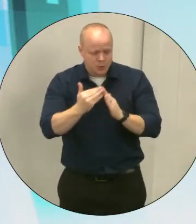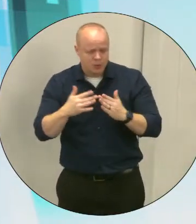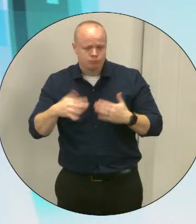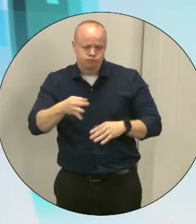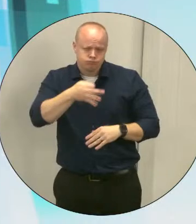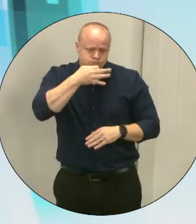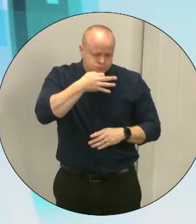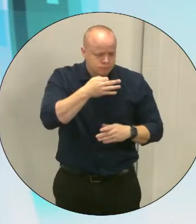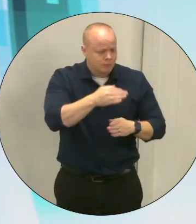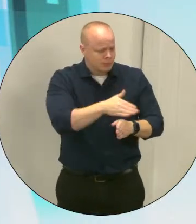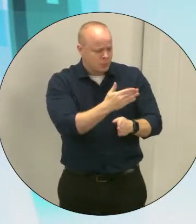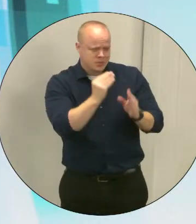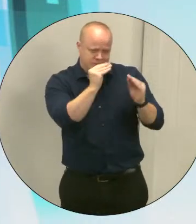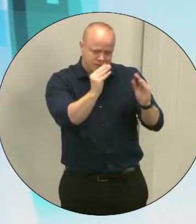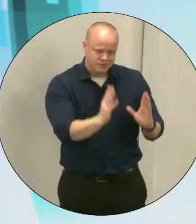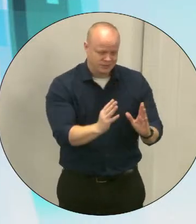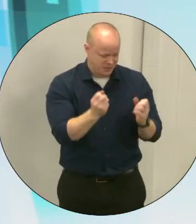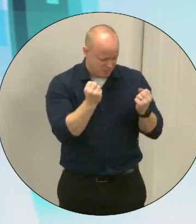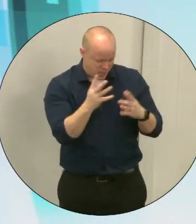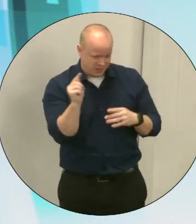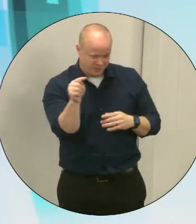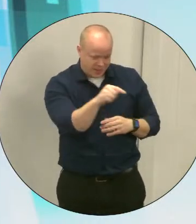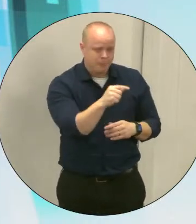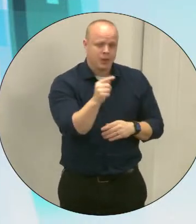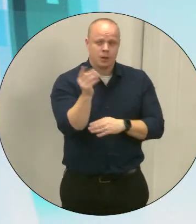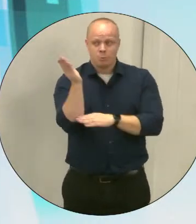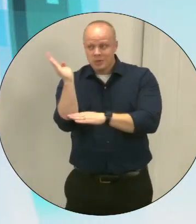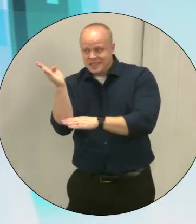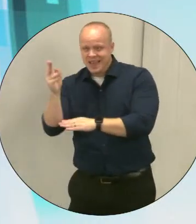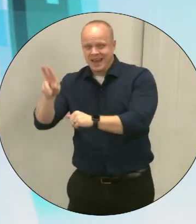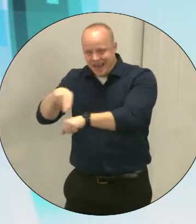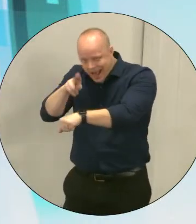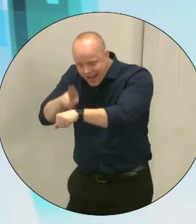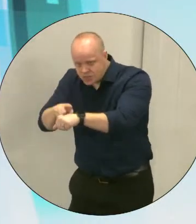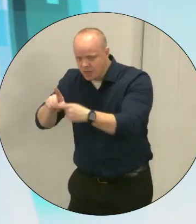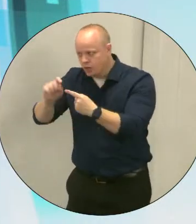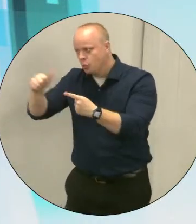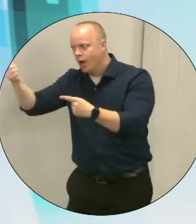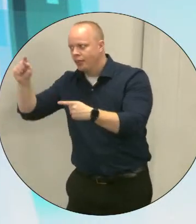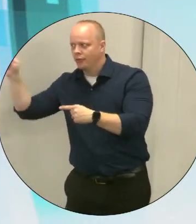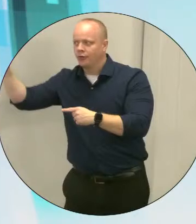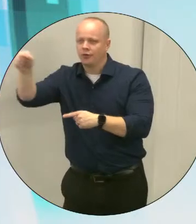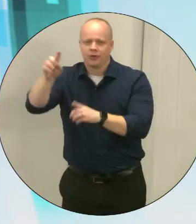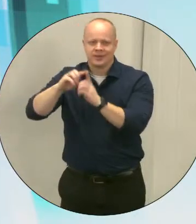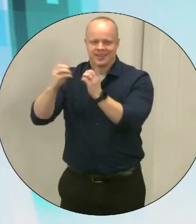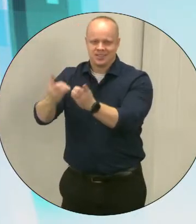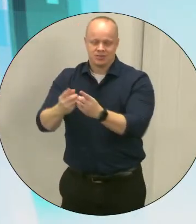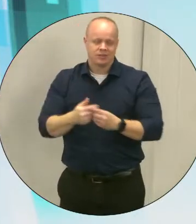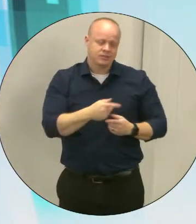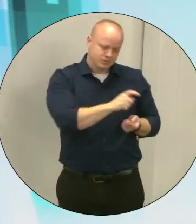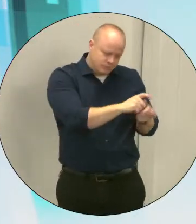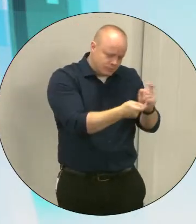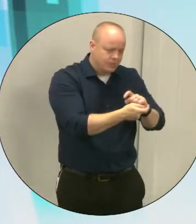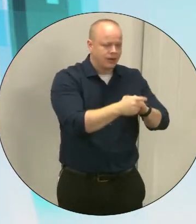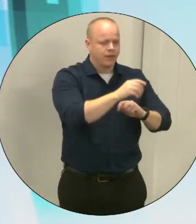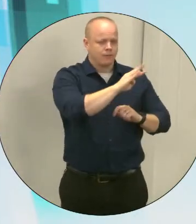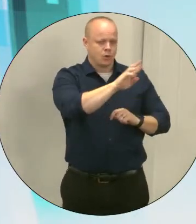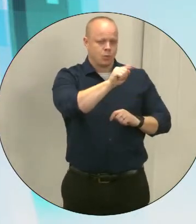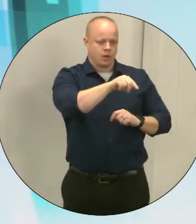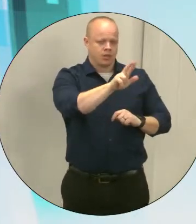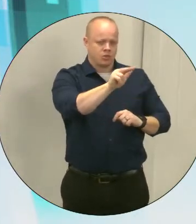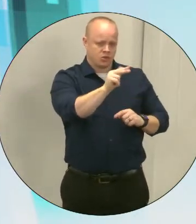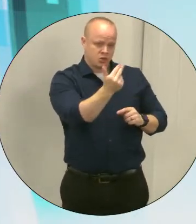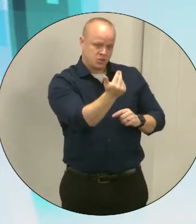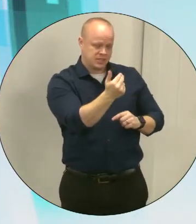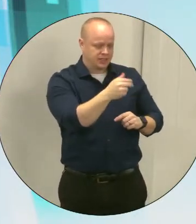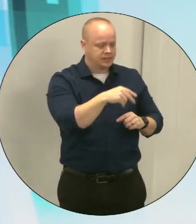music educators, many of whom present nationally to other districts. By amending Regulation 4113, you will guarantee that students